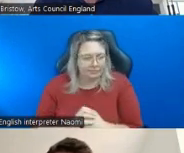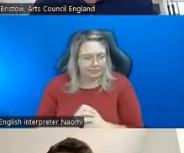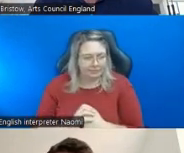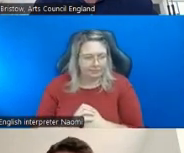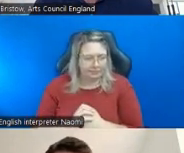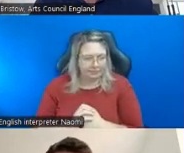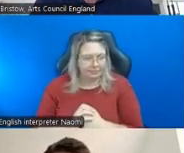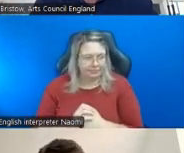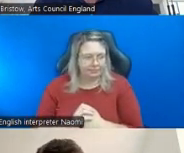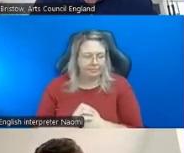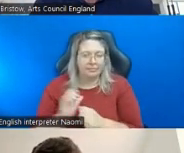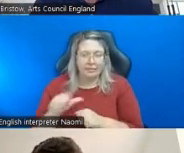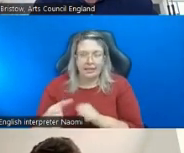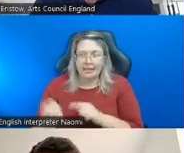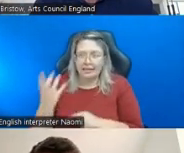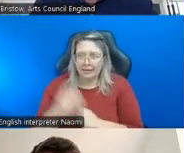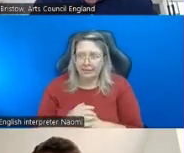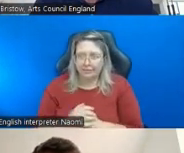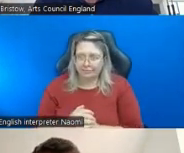Yeah, so next slide, please, Paul.